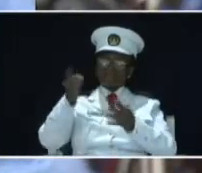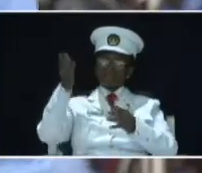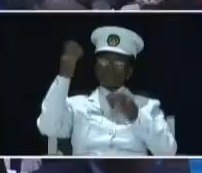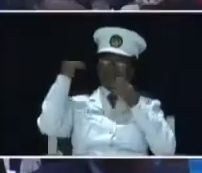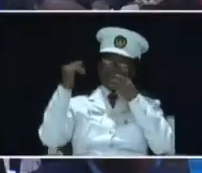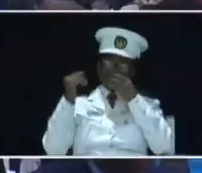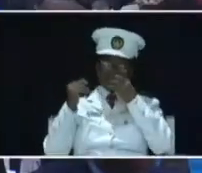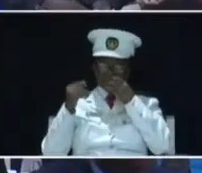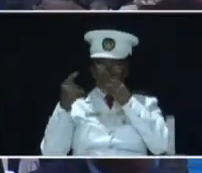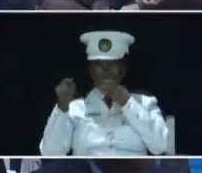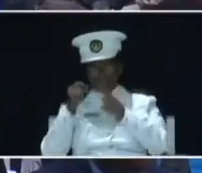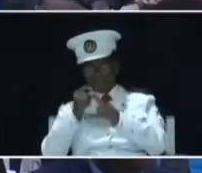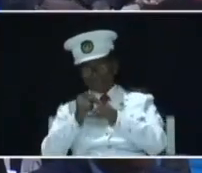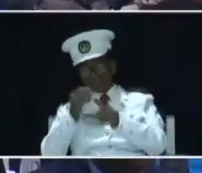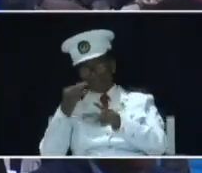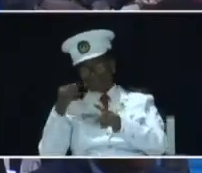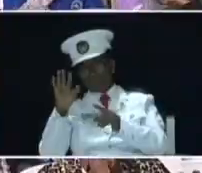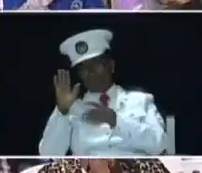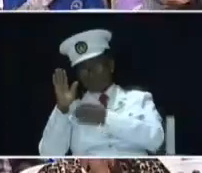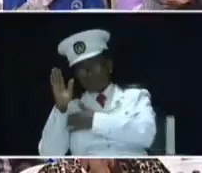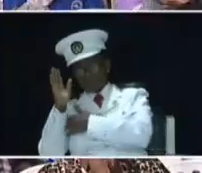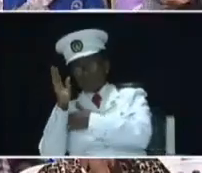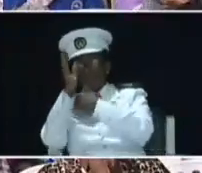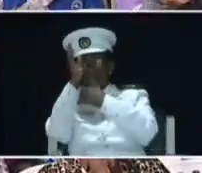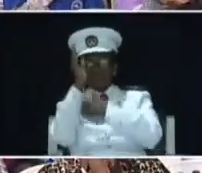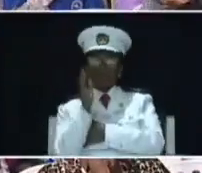the word of God came.